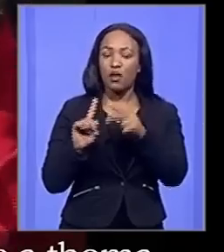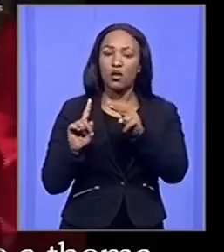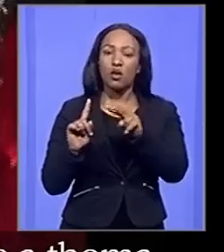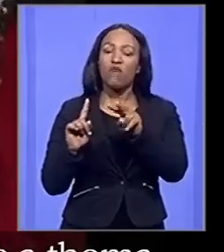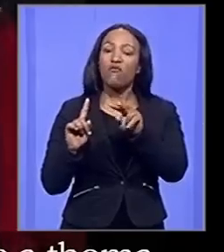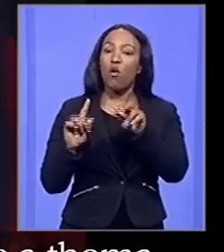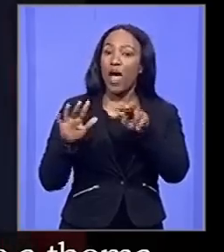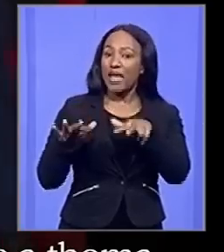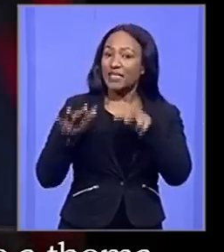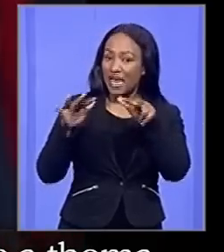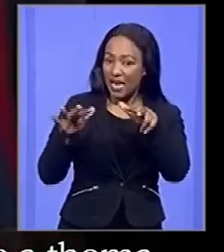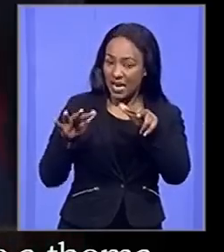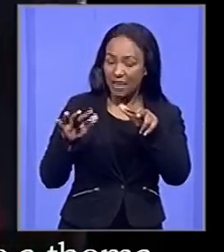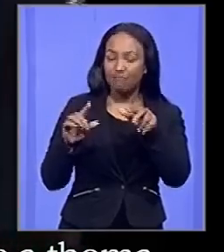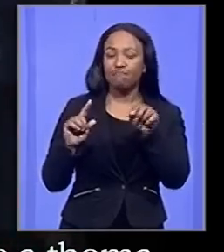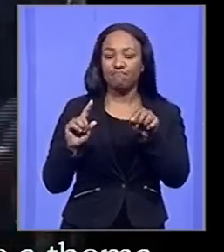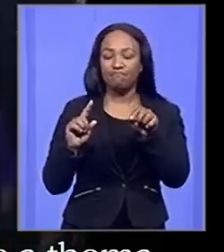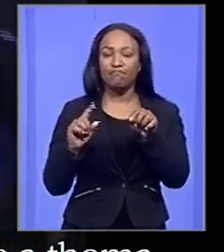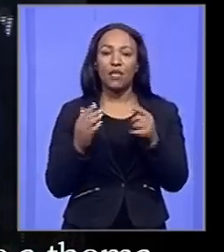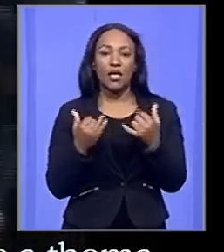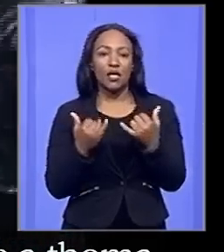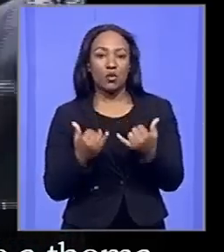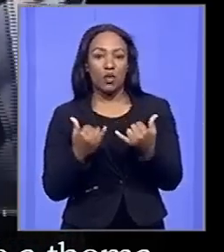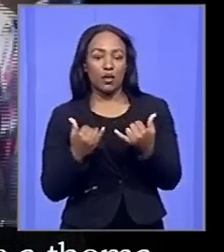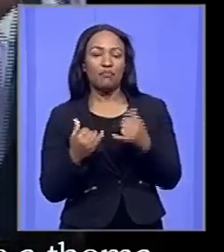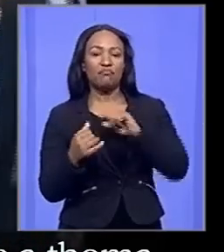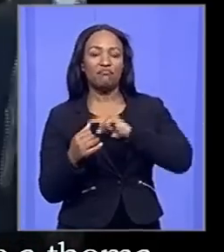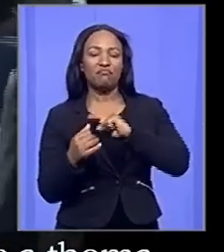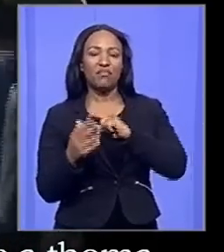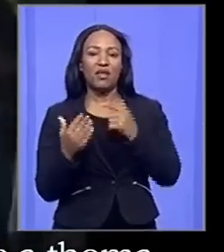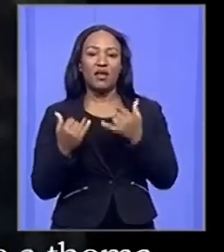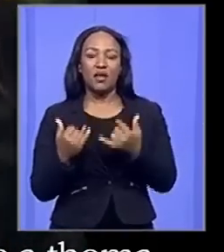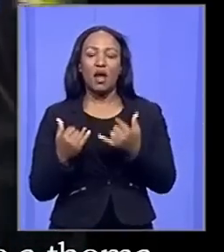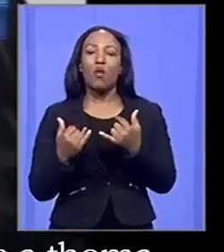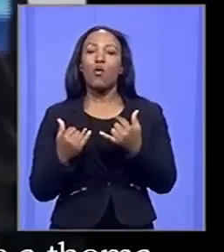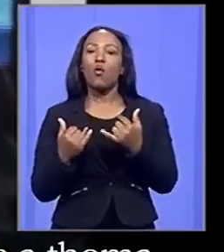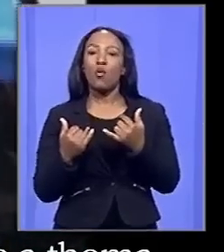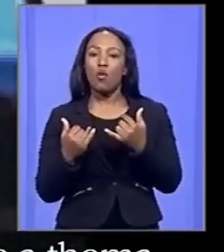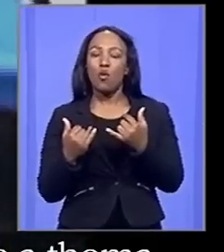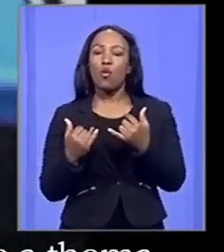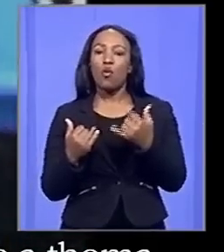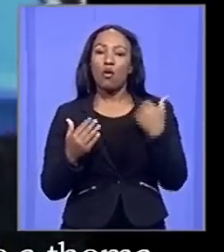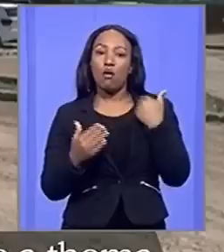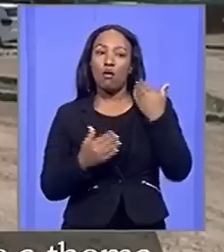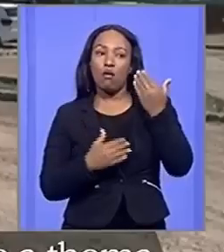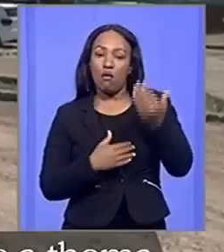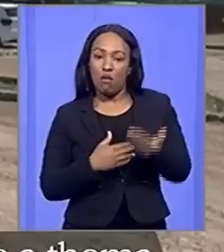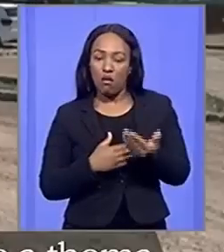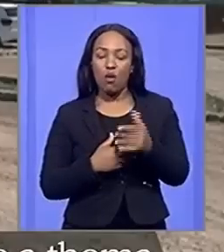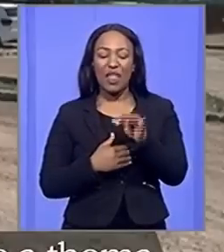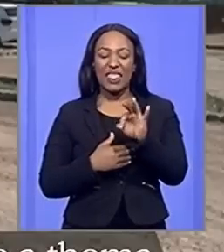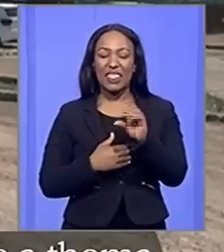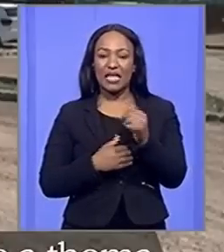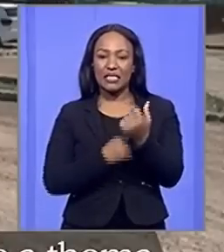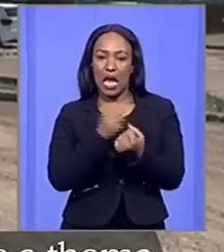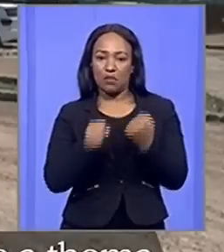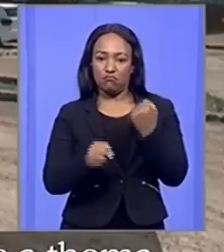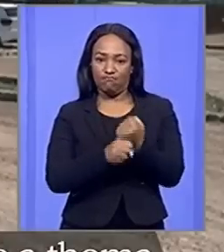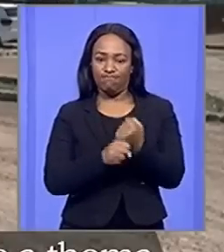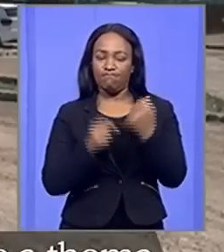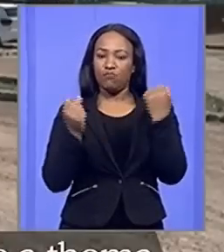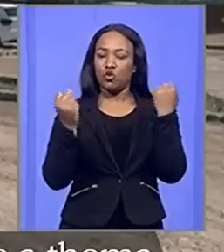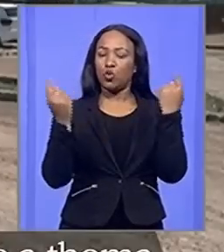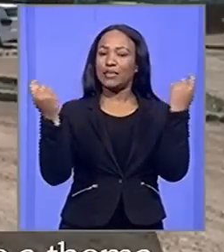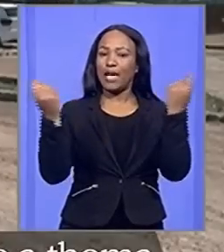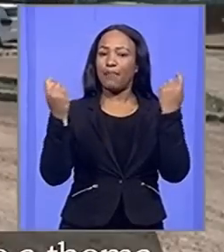18. Monongwaga letsatsi leno le tla jaaka naga e keteka dingwaga di le 30 tsa kgololosego. Fela bao